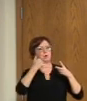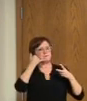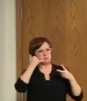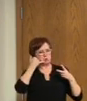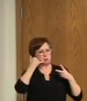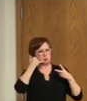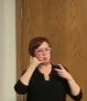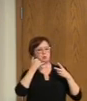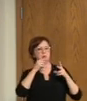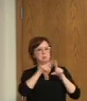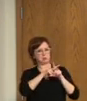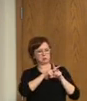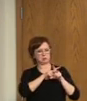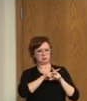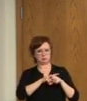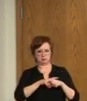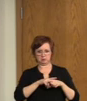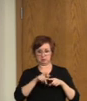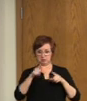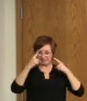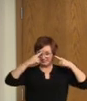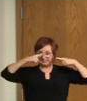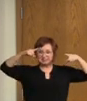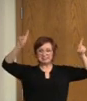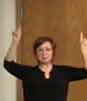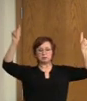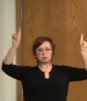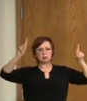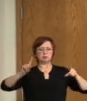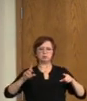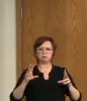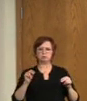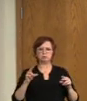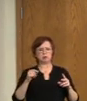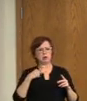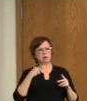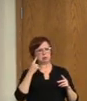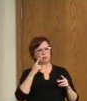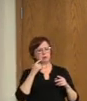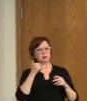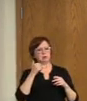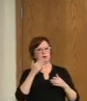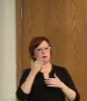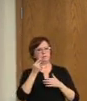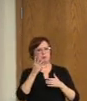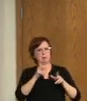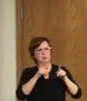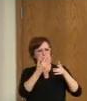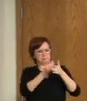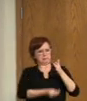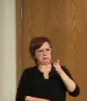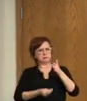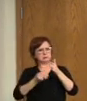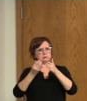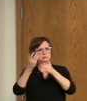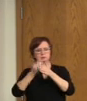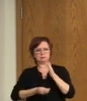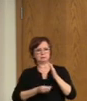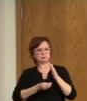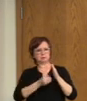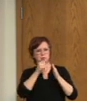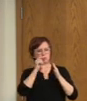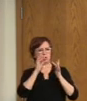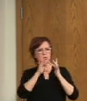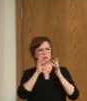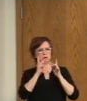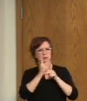wondering if your minister, has any plans to maybe invest substantially or improve mental health services going into